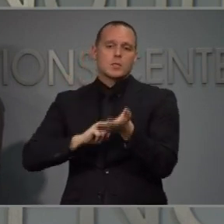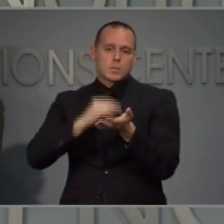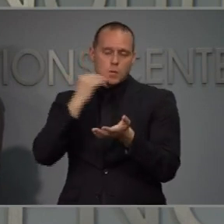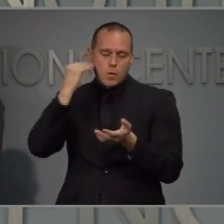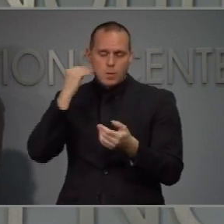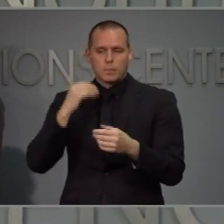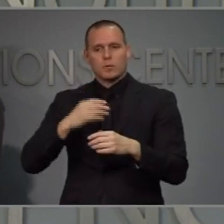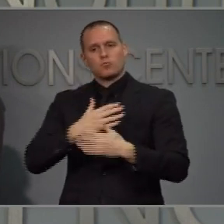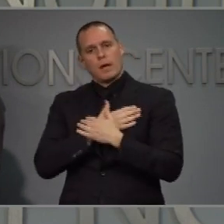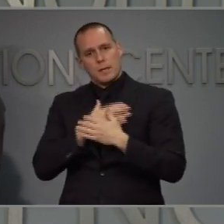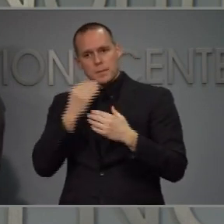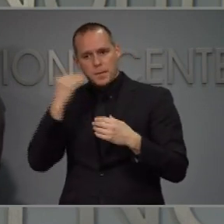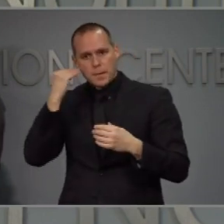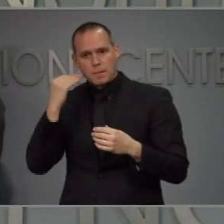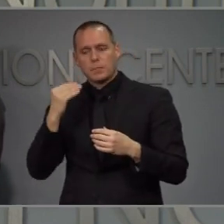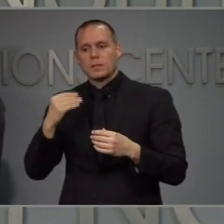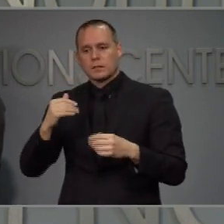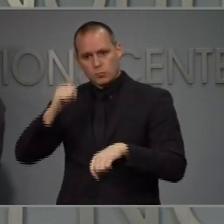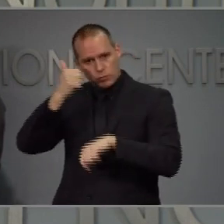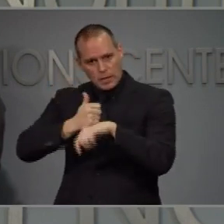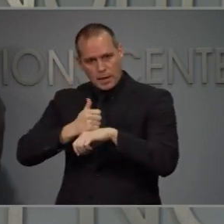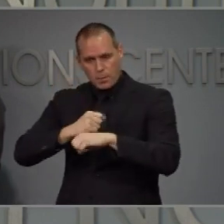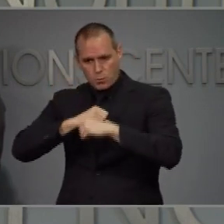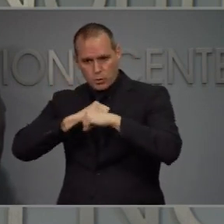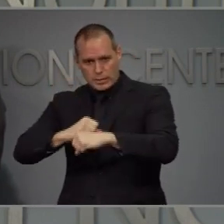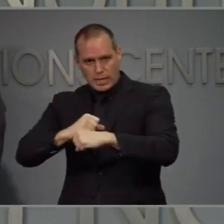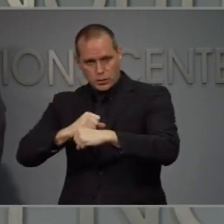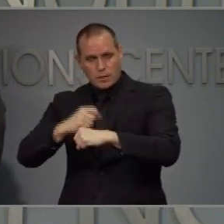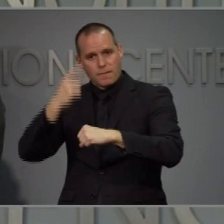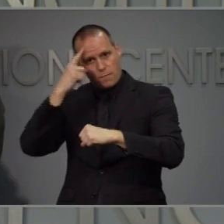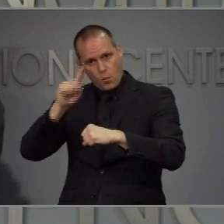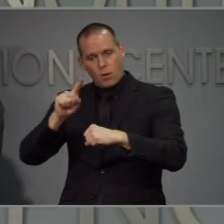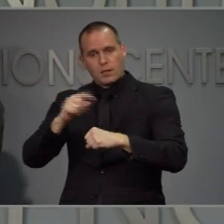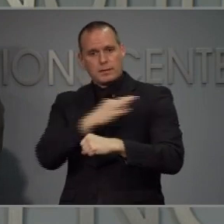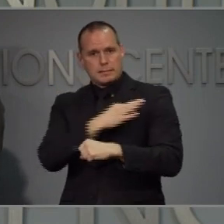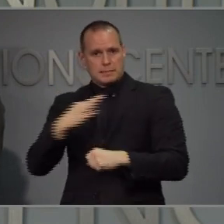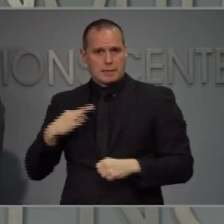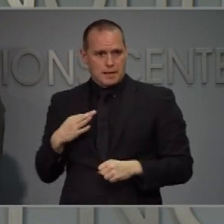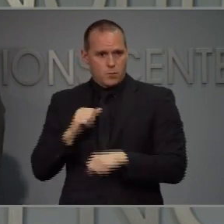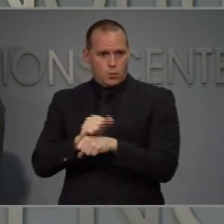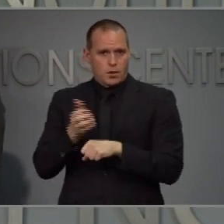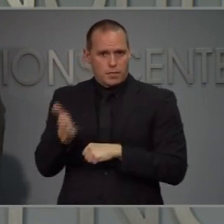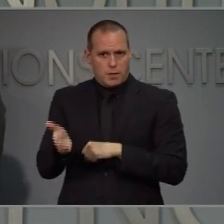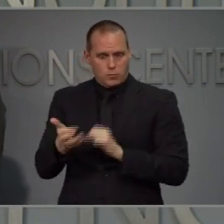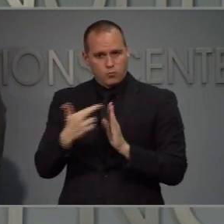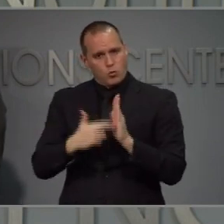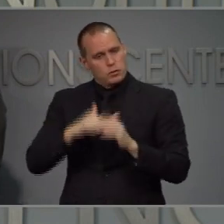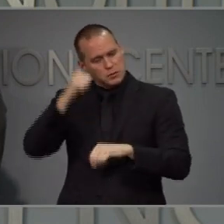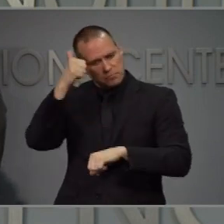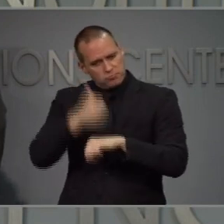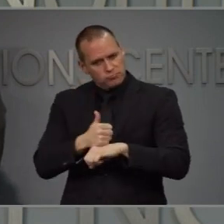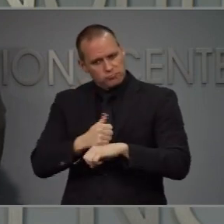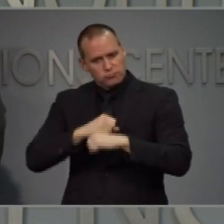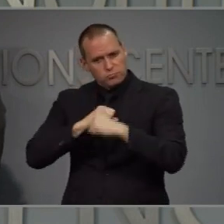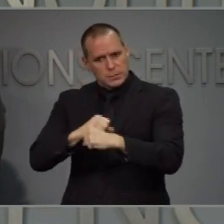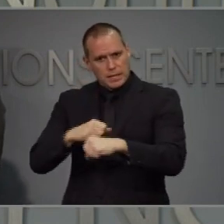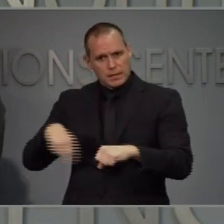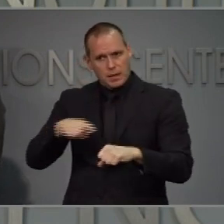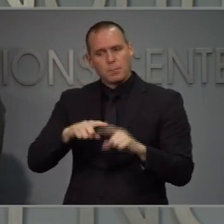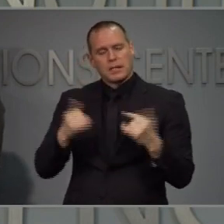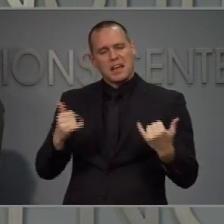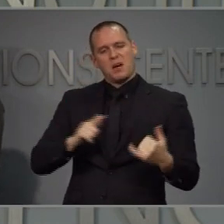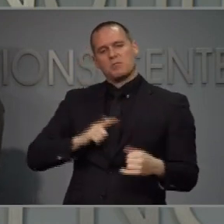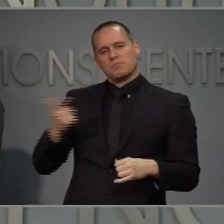in extensive protections for their employees, and that's critical. But I'll let Dr. Cohen address that